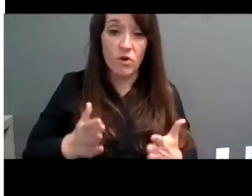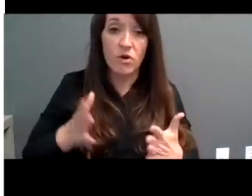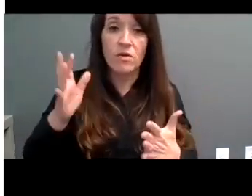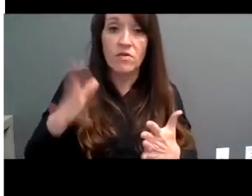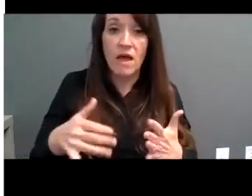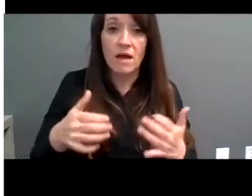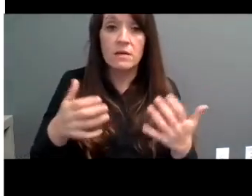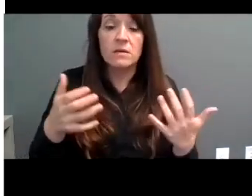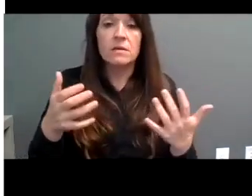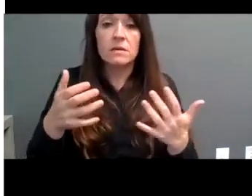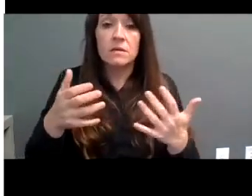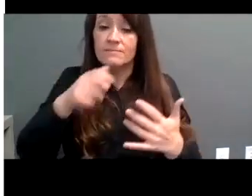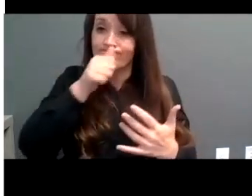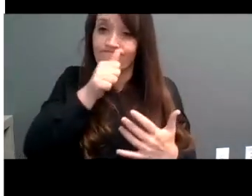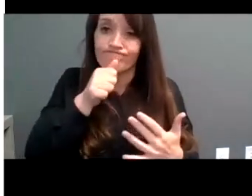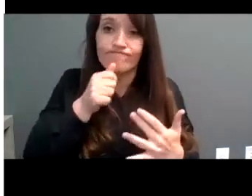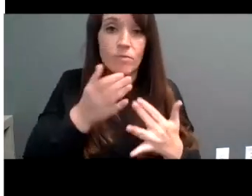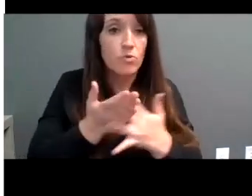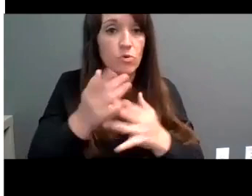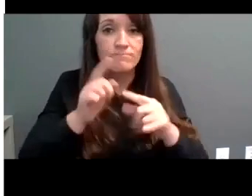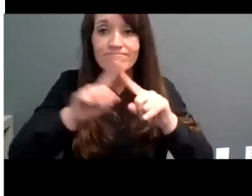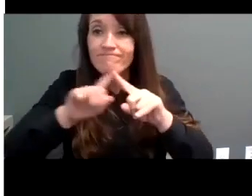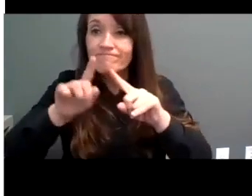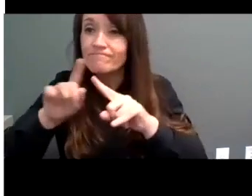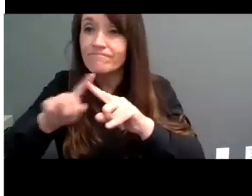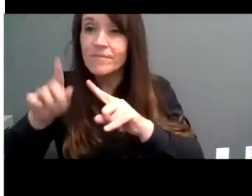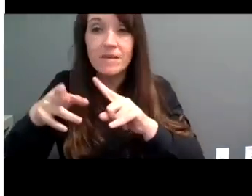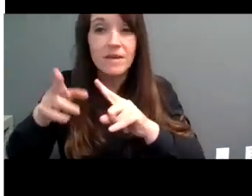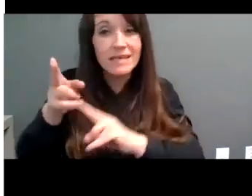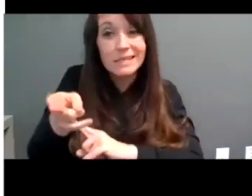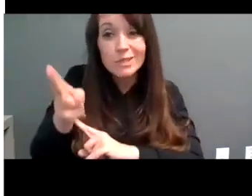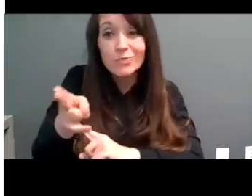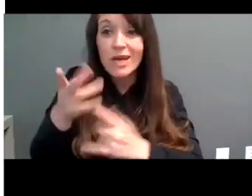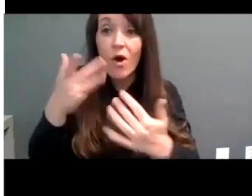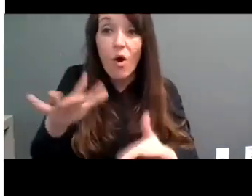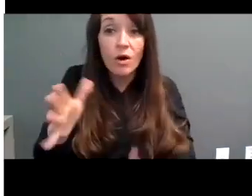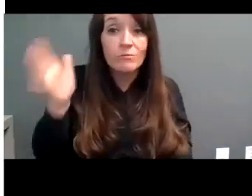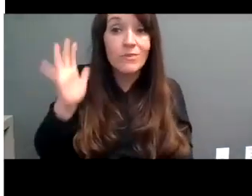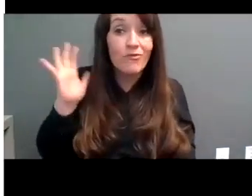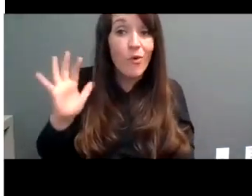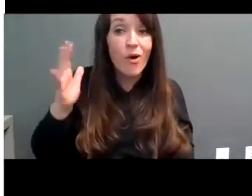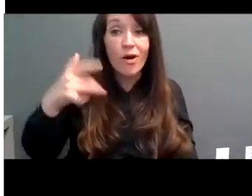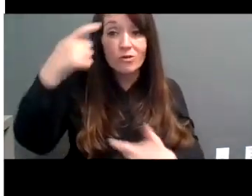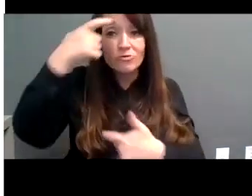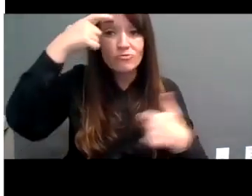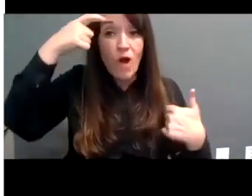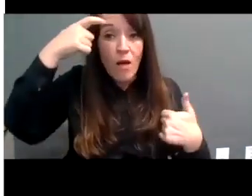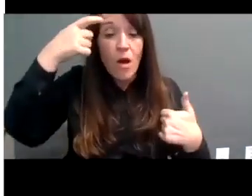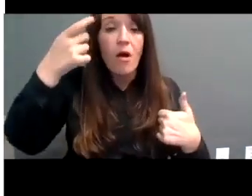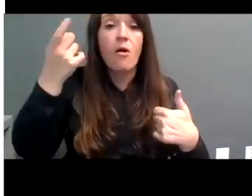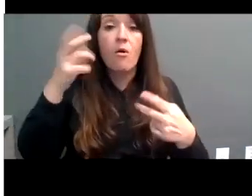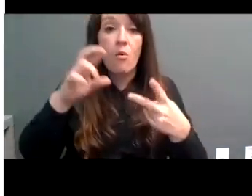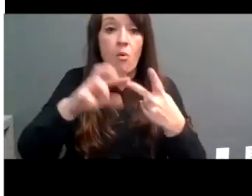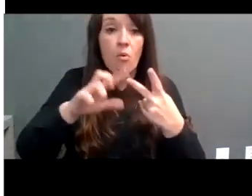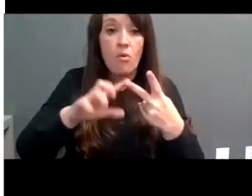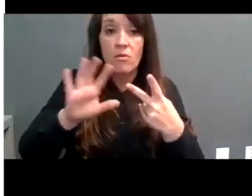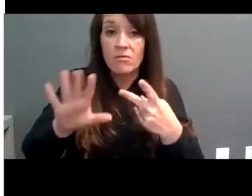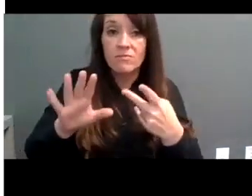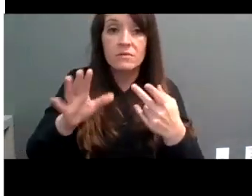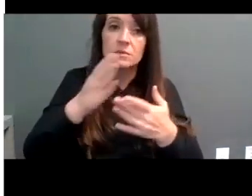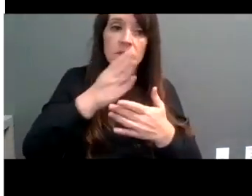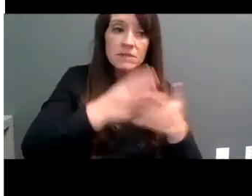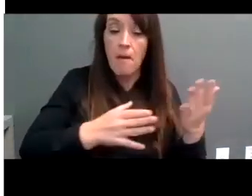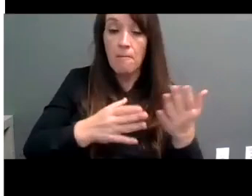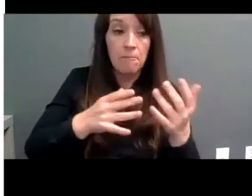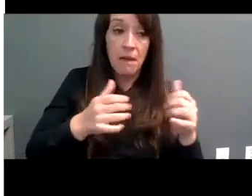be going through other difficulties or have a history of trauma, while others have trusted friends or relatives they can rely on for